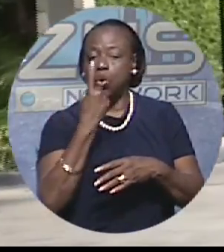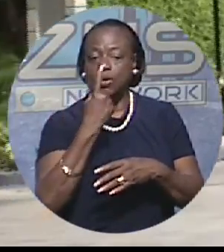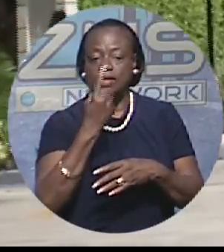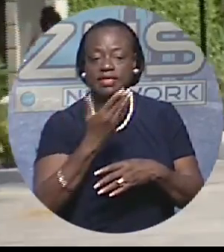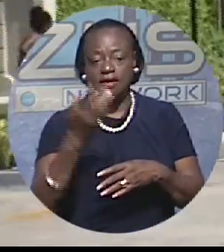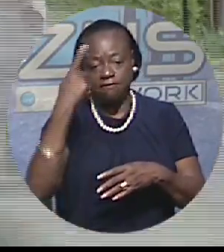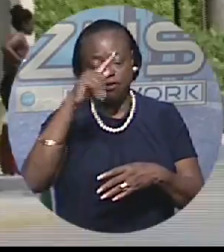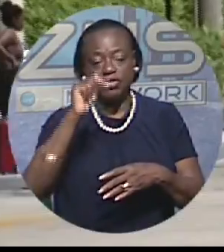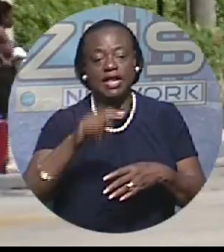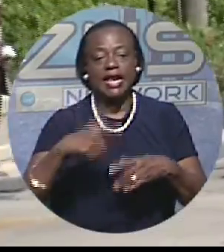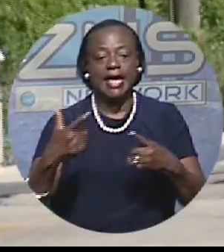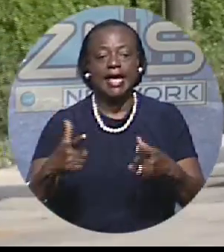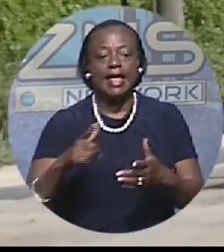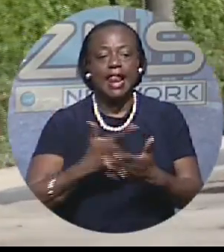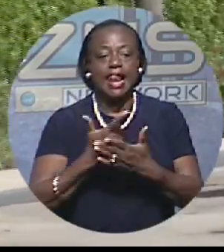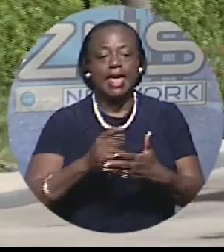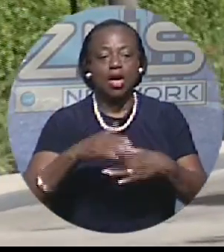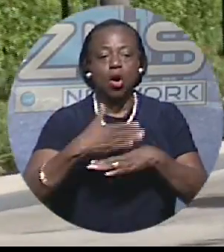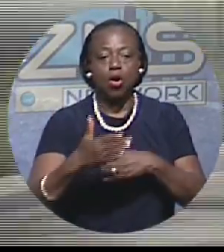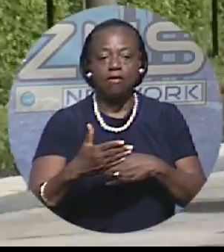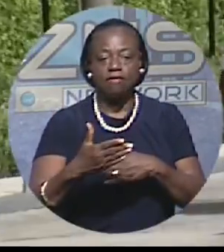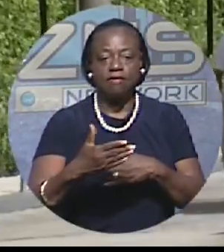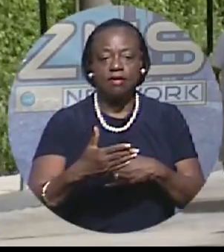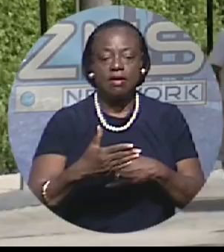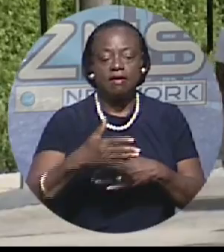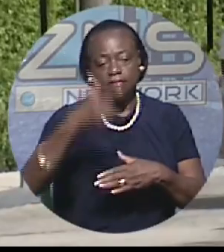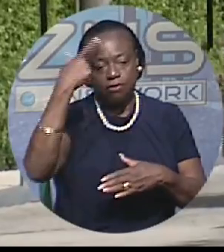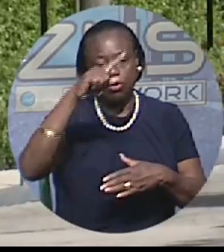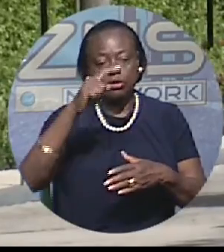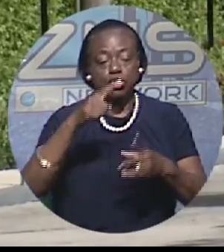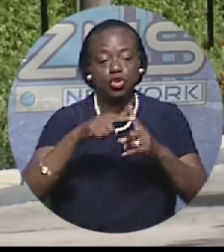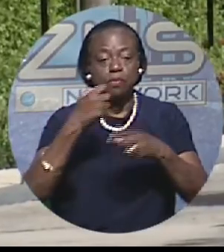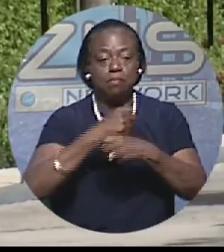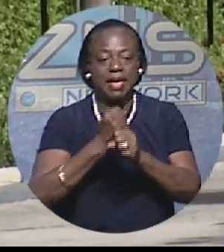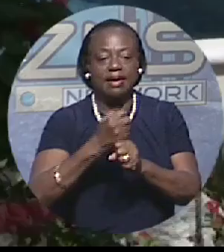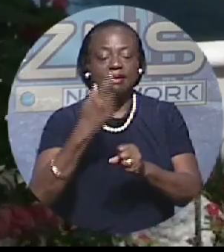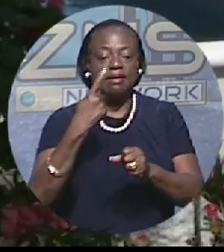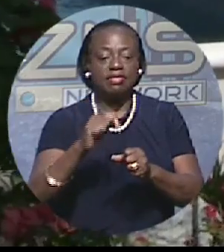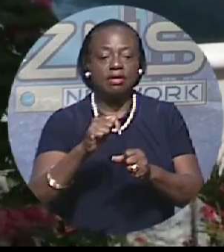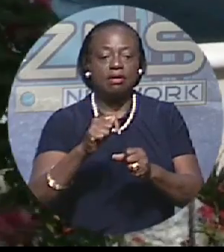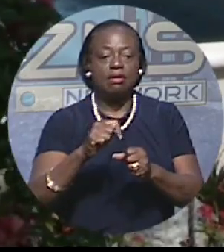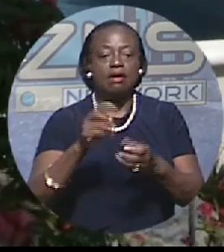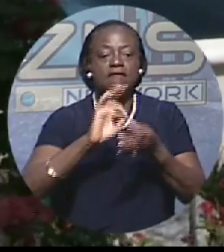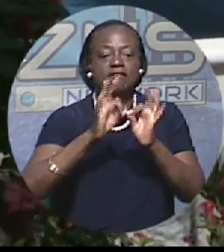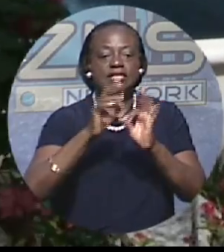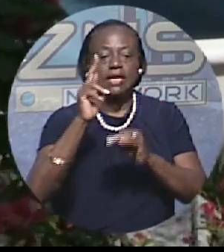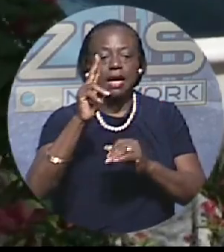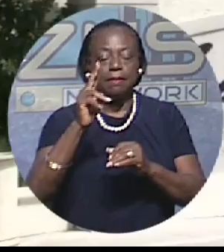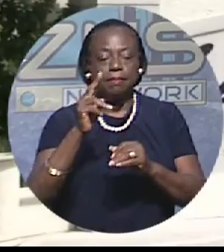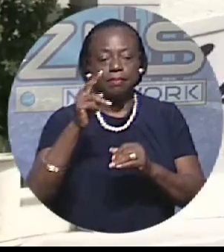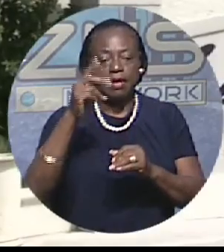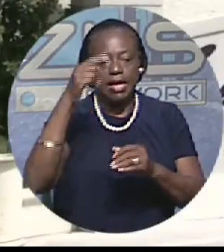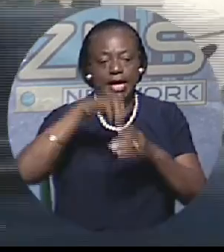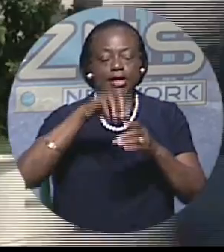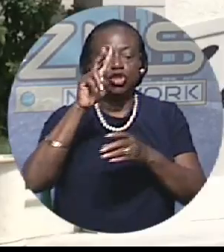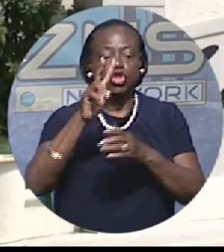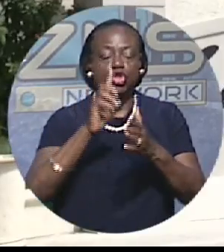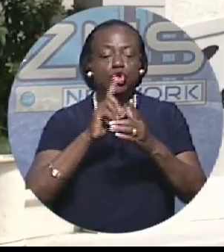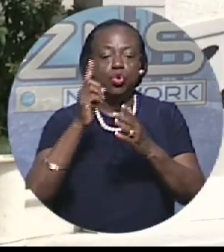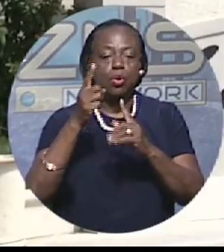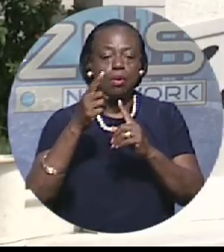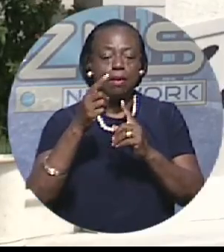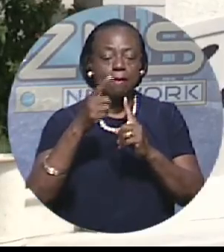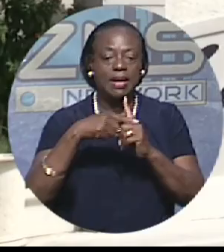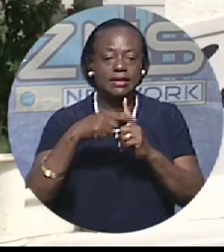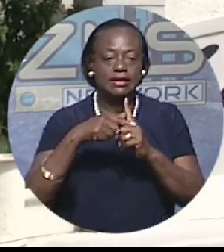of the next 2 months. Chairman of the Sandals brand, Gordon Butch Stewart, said, quote, "From the moment that corporate engineer said we could